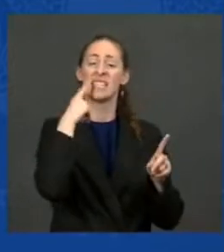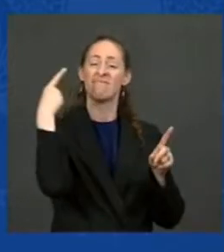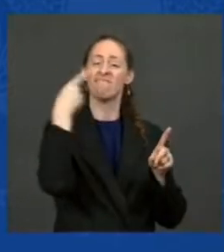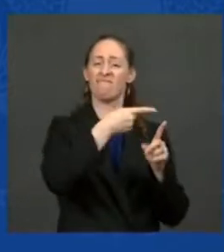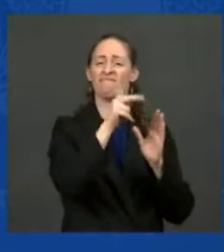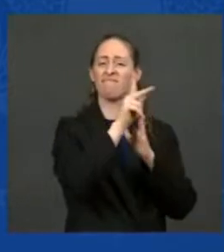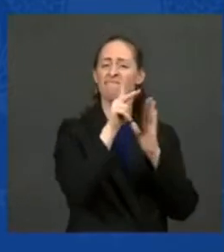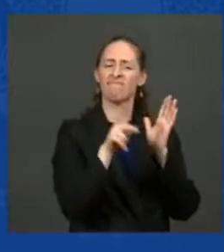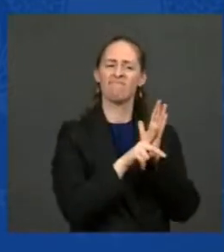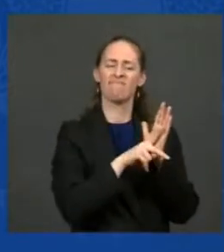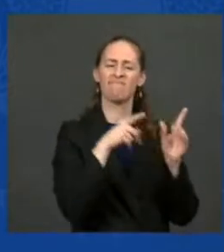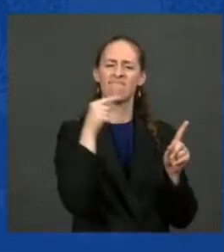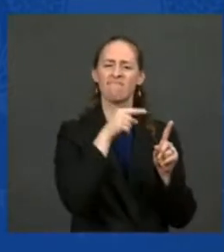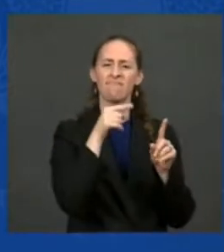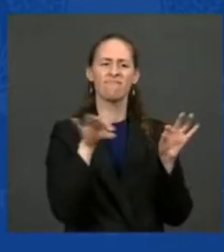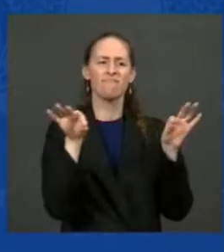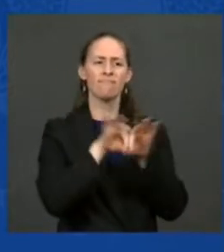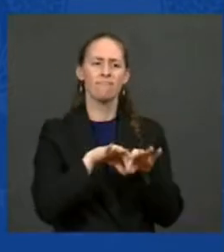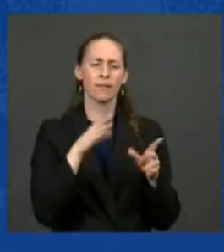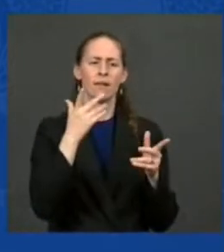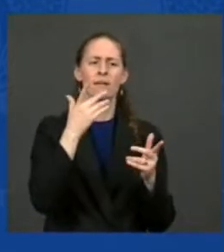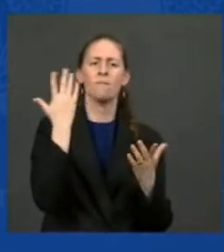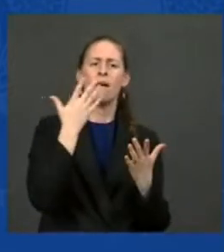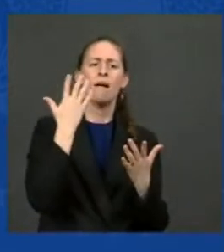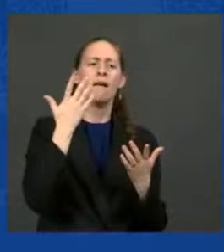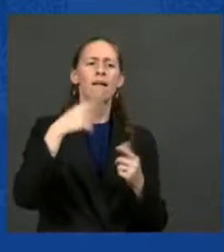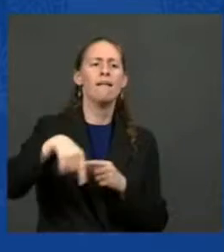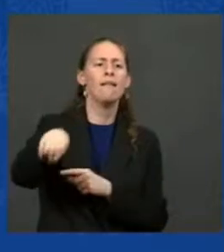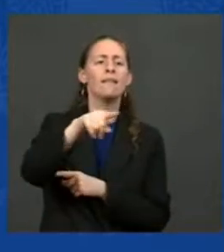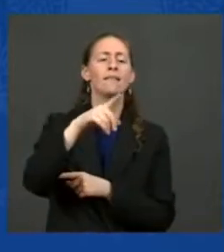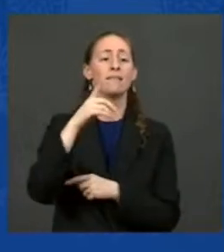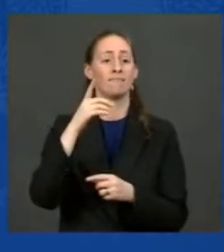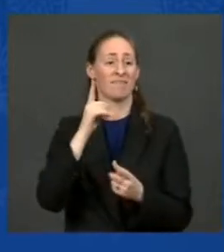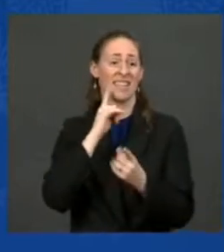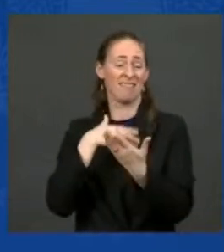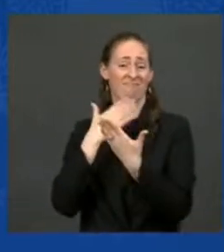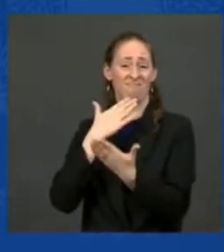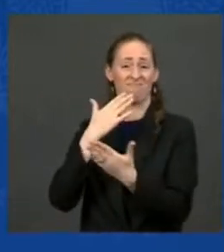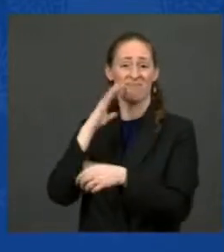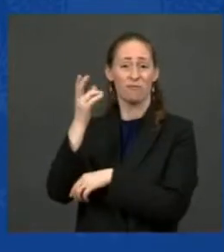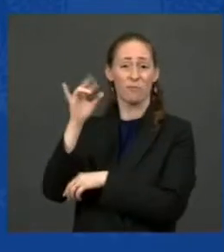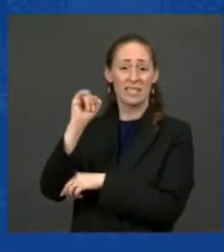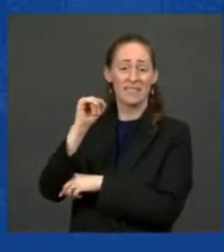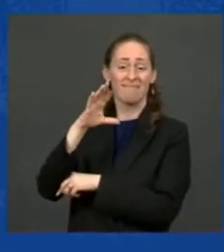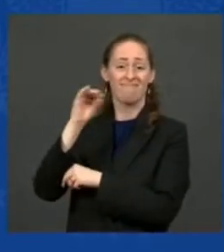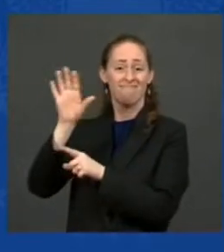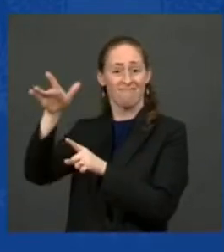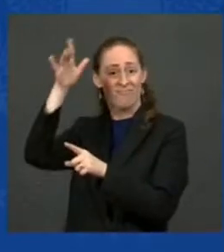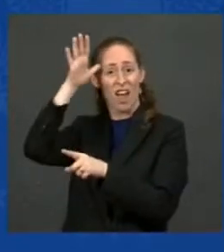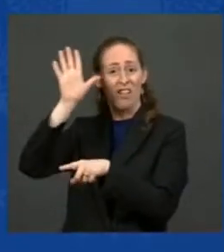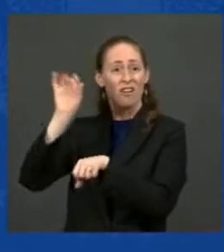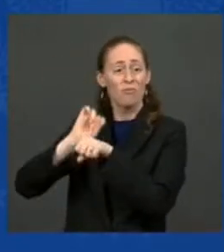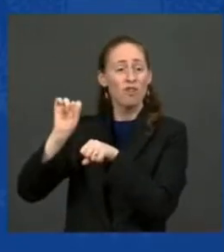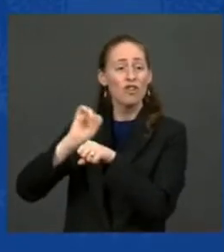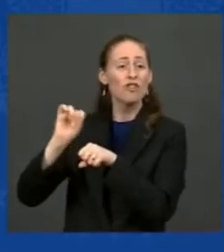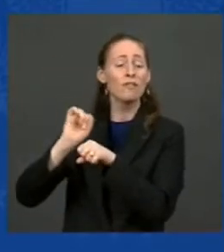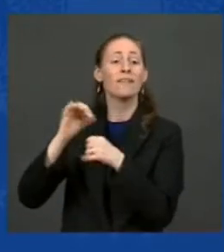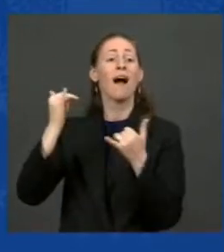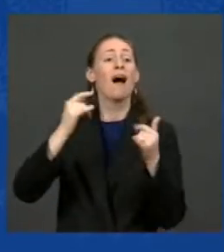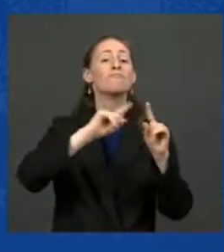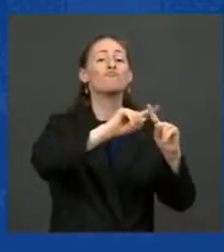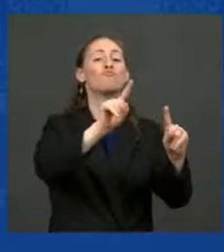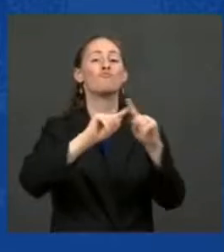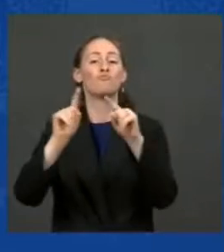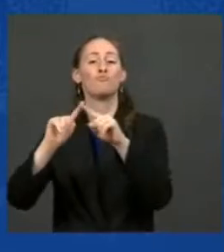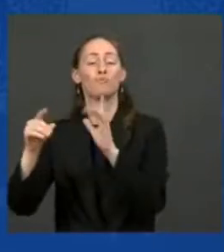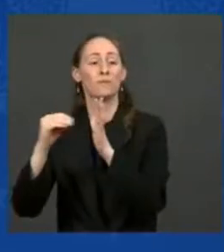The commitment carried through in his son's career, public service, by all the students of this institute